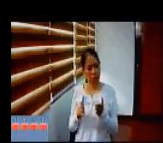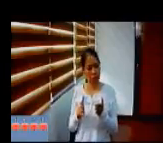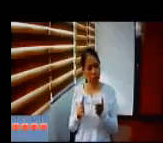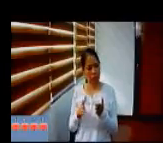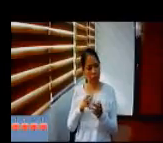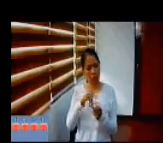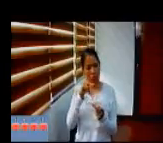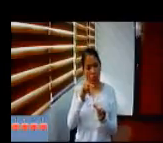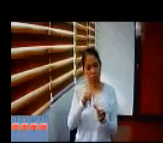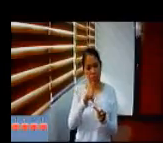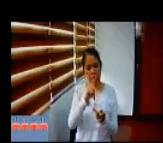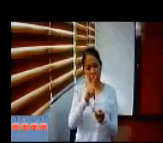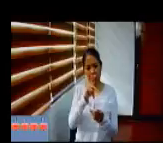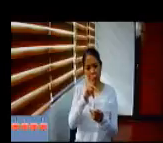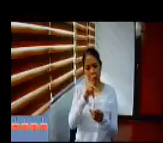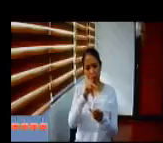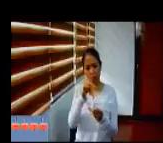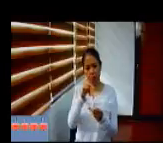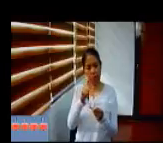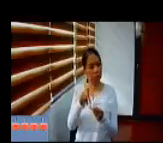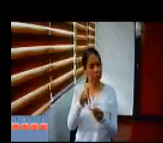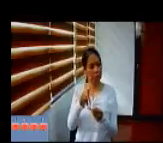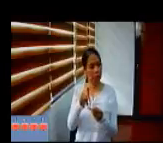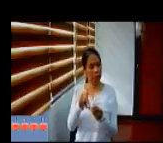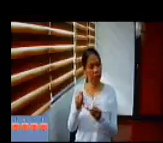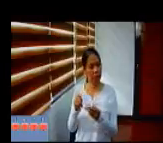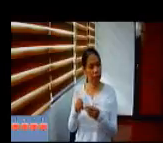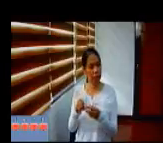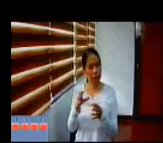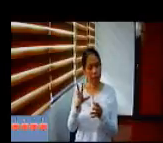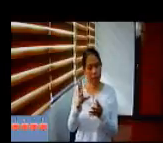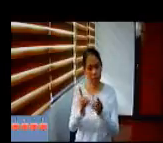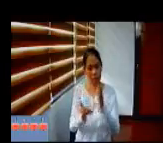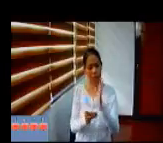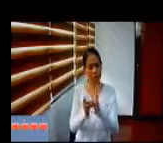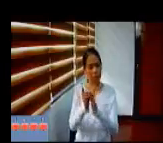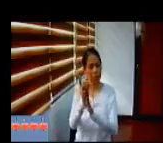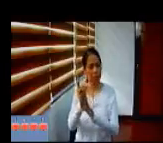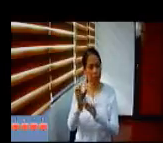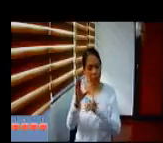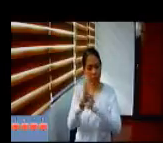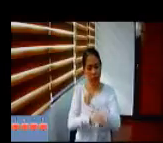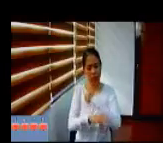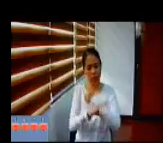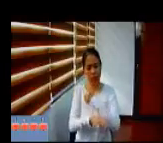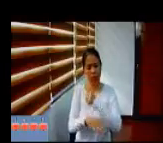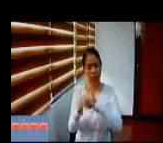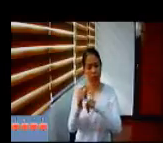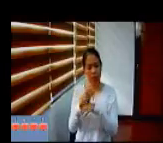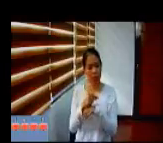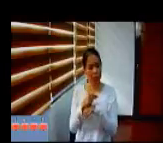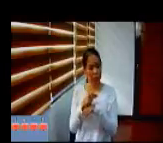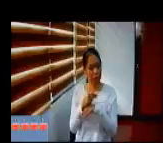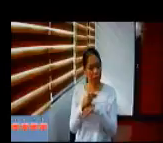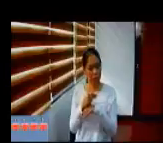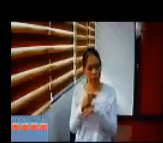the developed countries, who virtually smother their agricultural sectors with